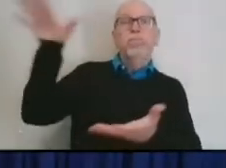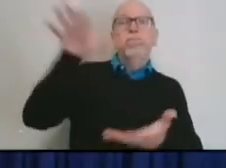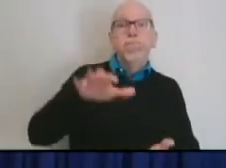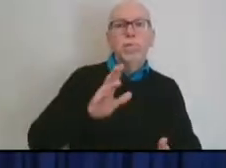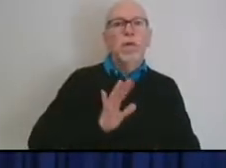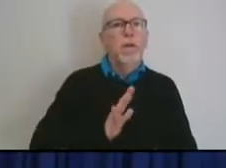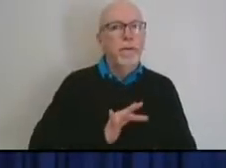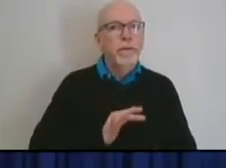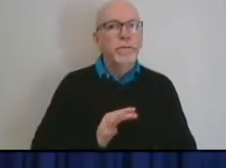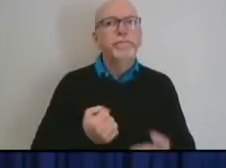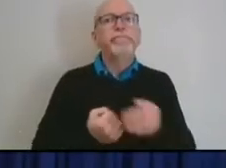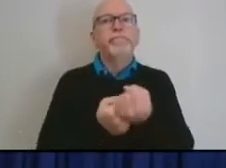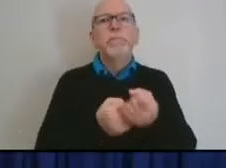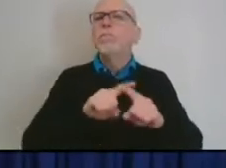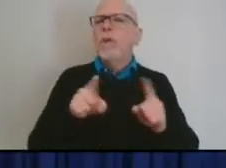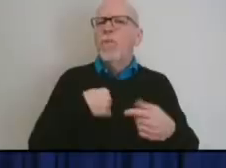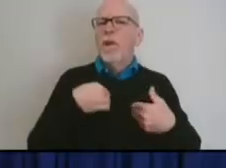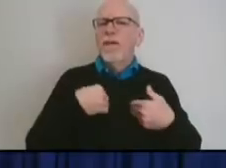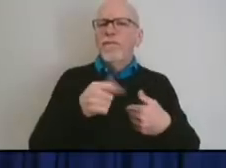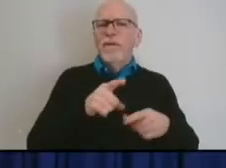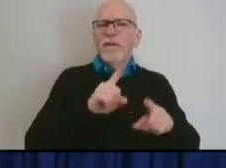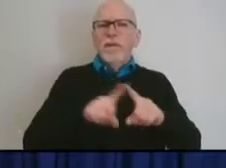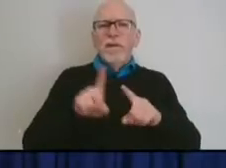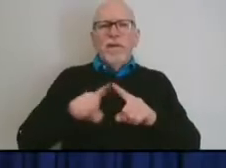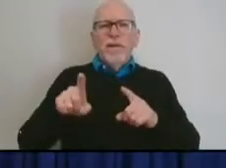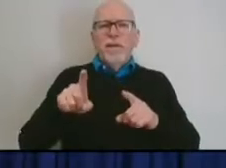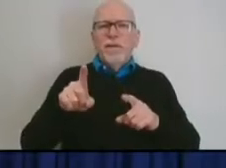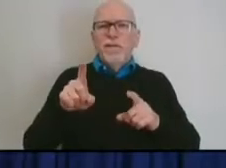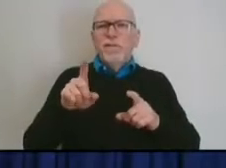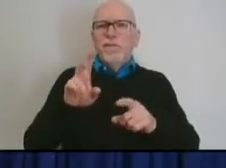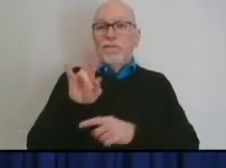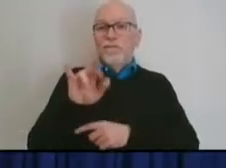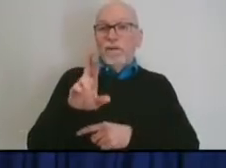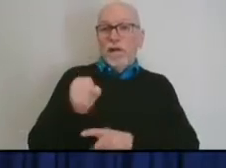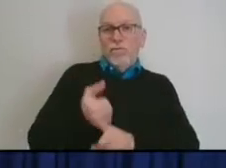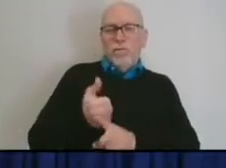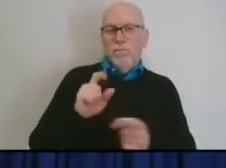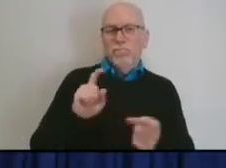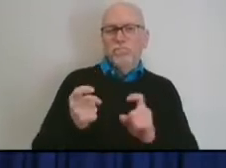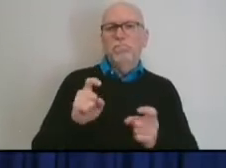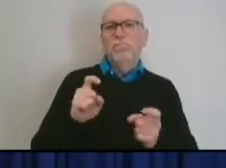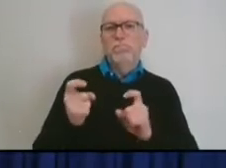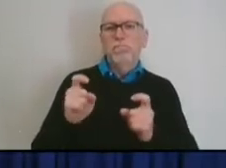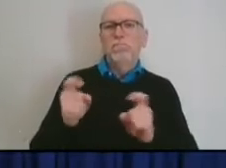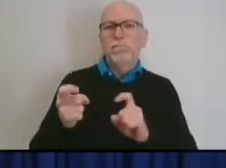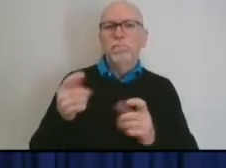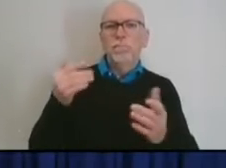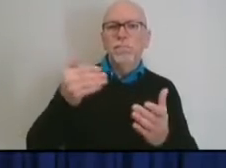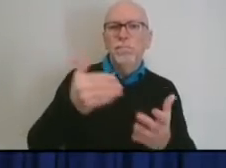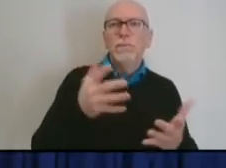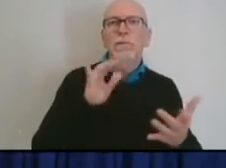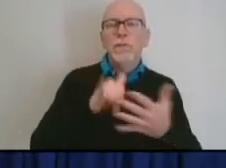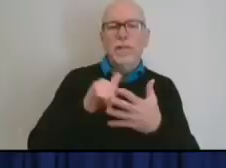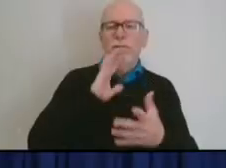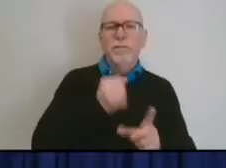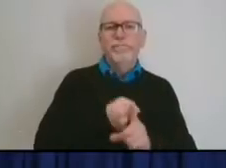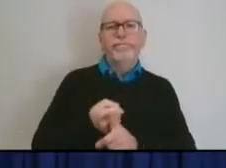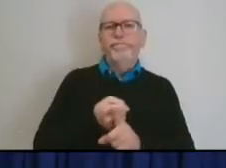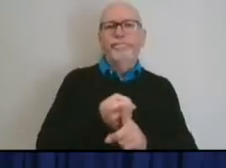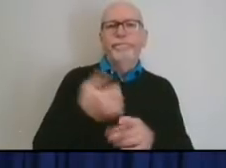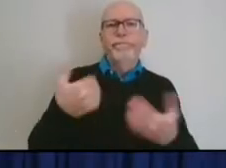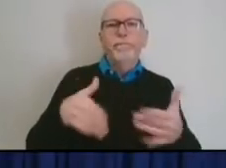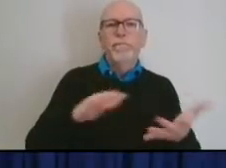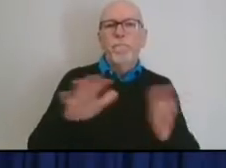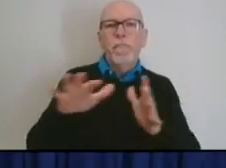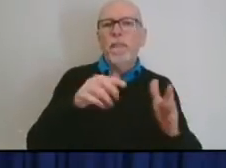these various different variants coming all toward March 2, which just underscores we